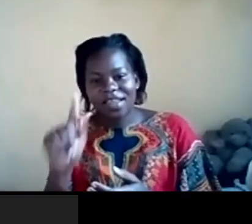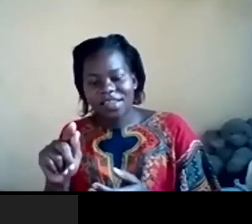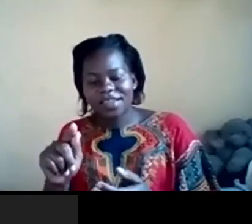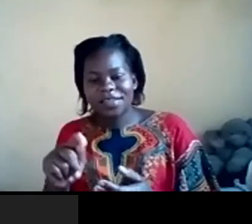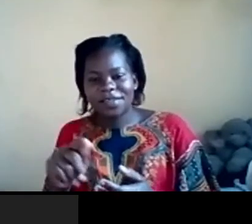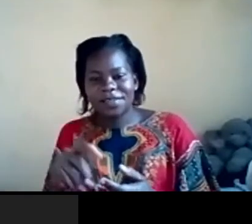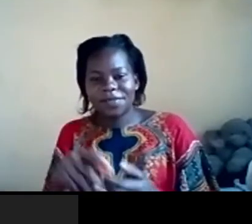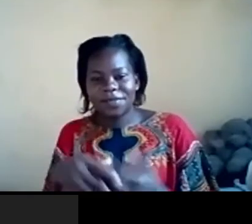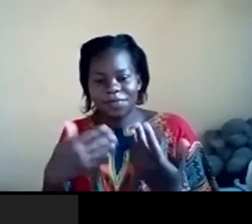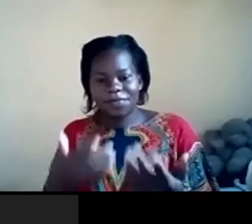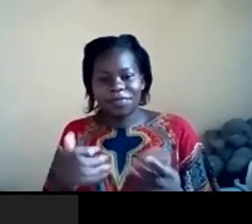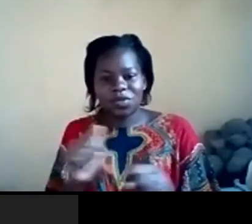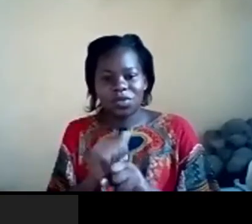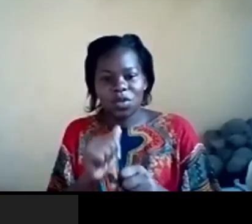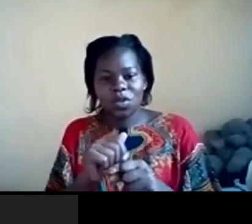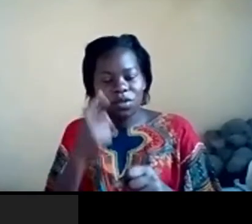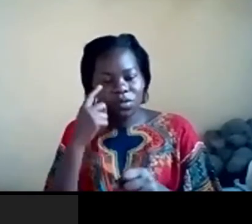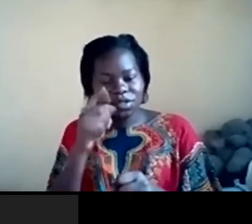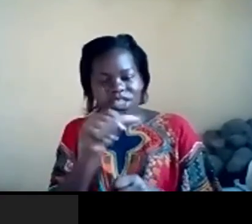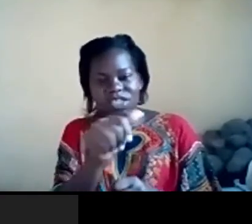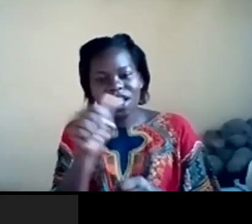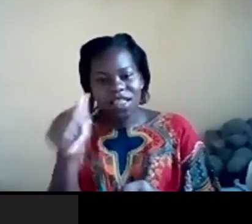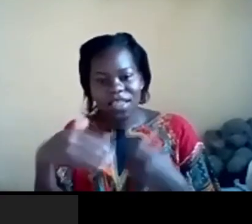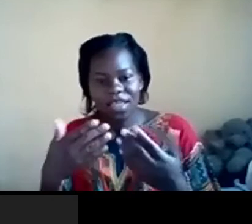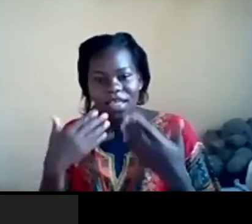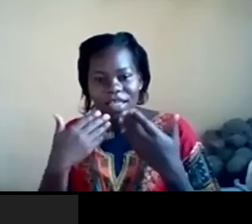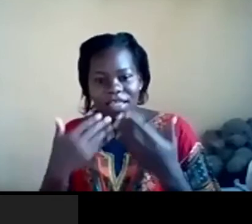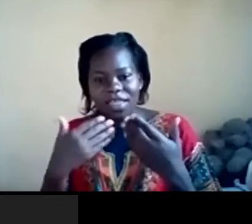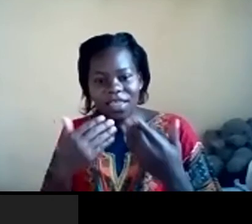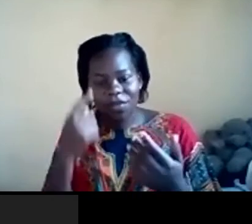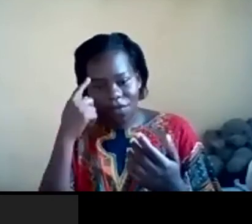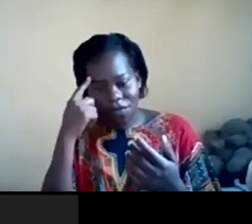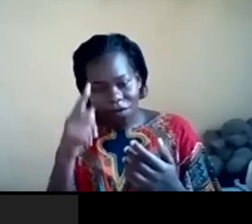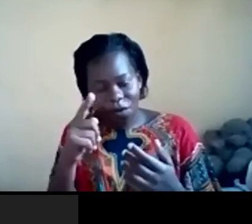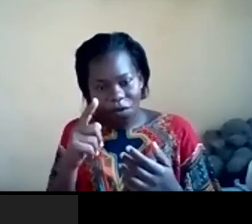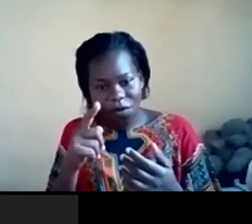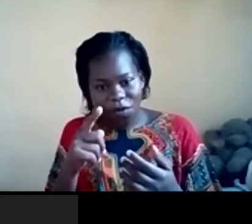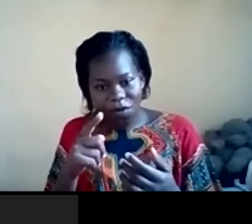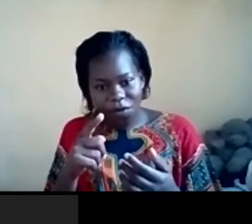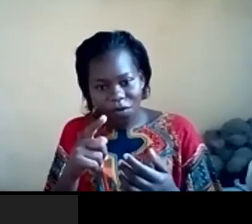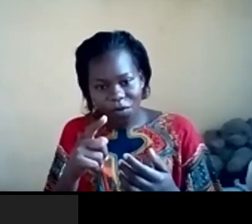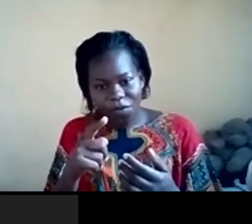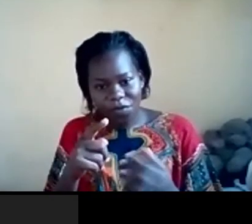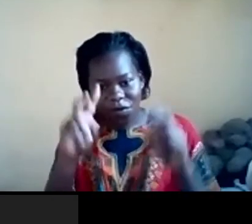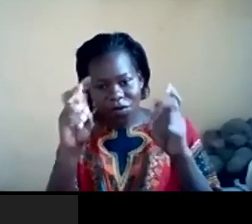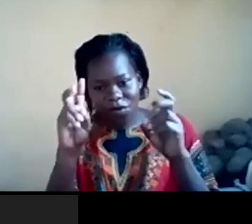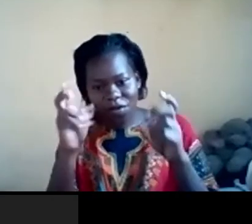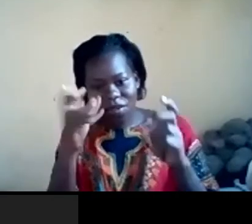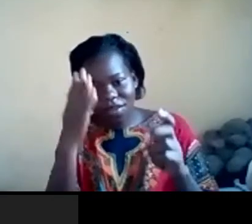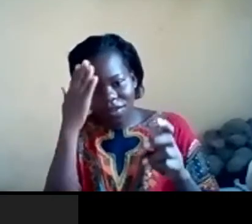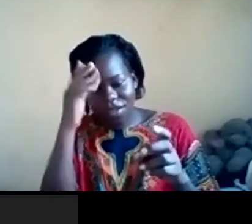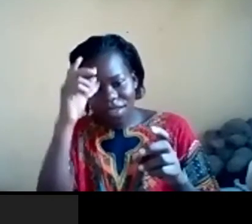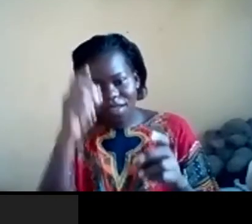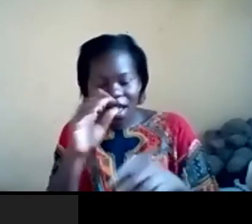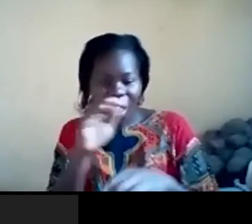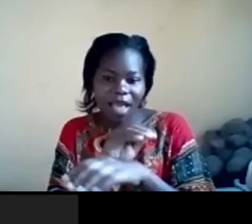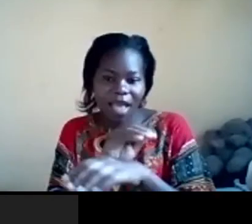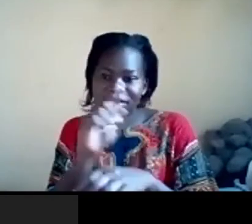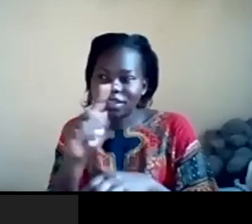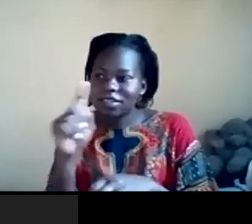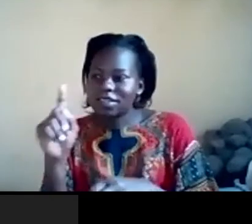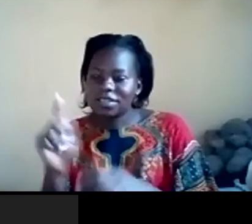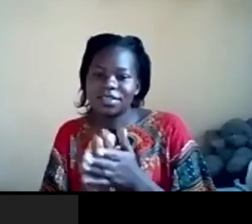other. Thank you today, by the way, for the subtitles. I know that someone did ask for these, and they should have helped someone in